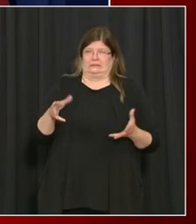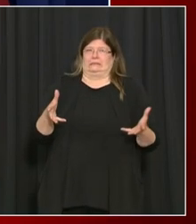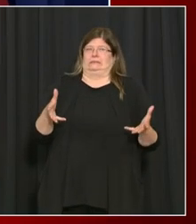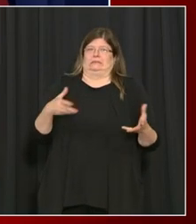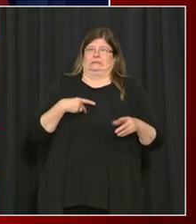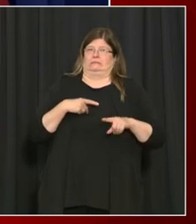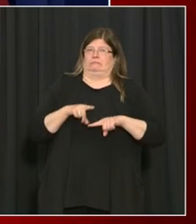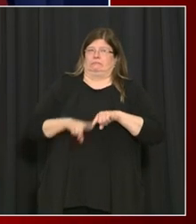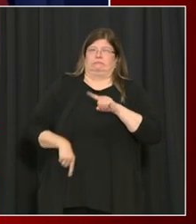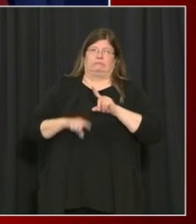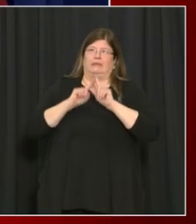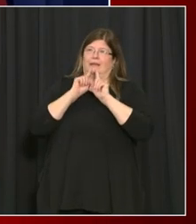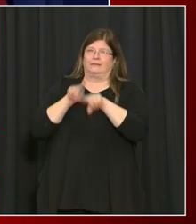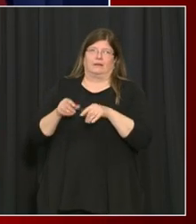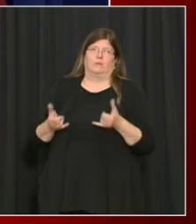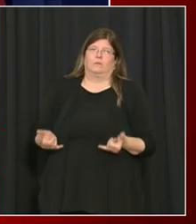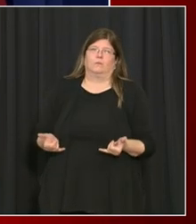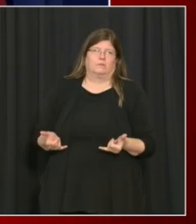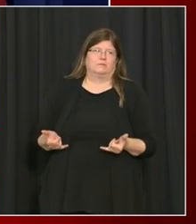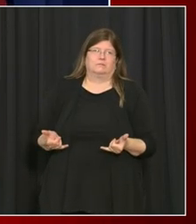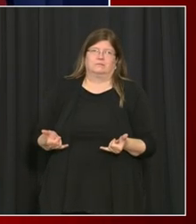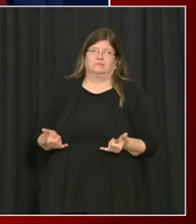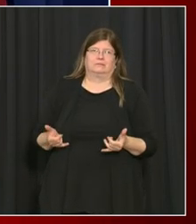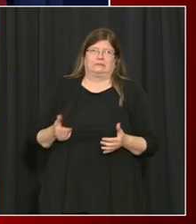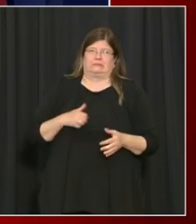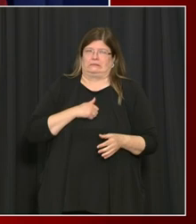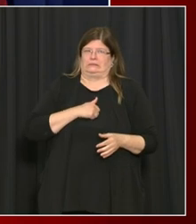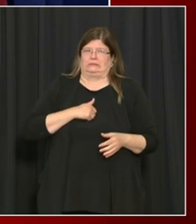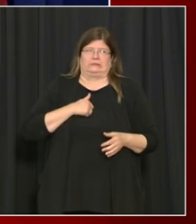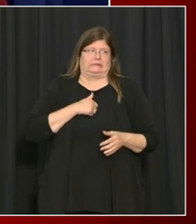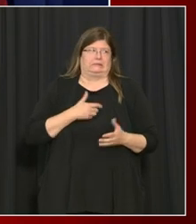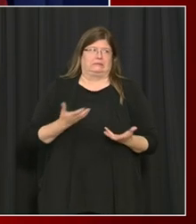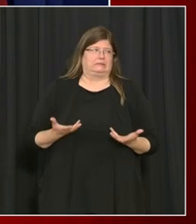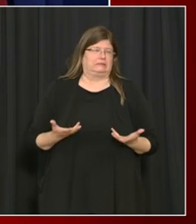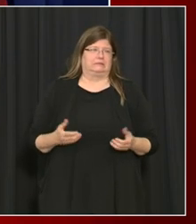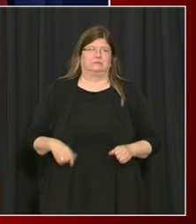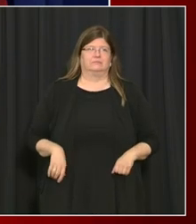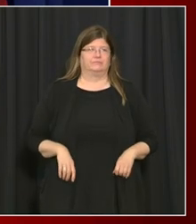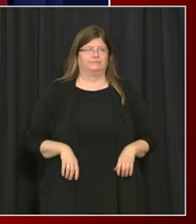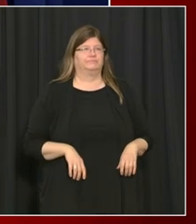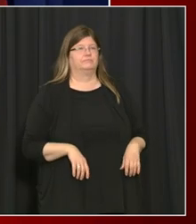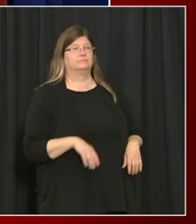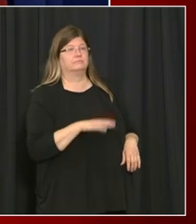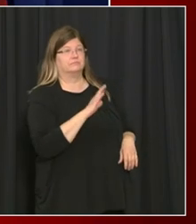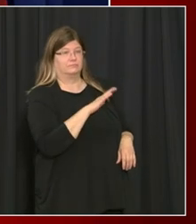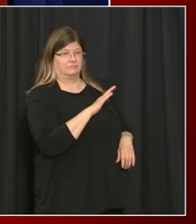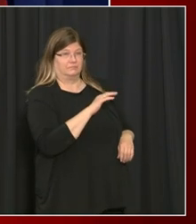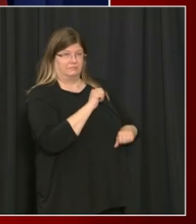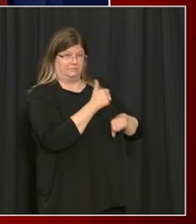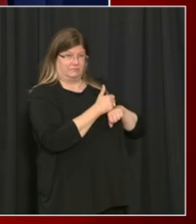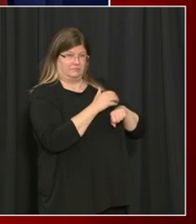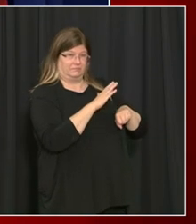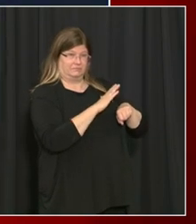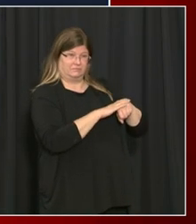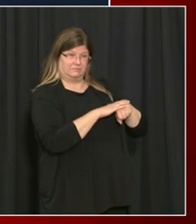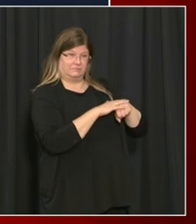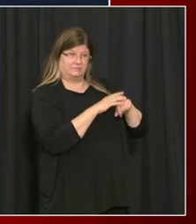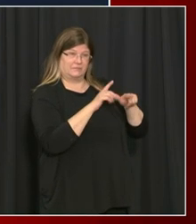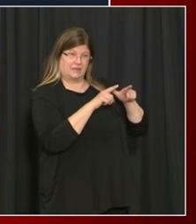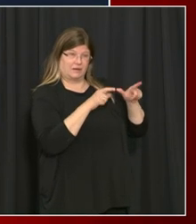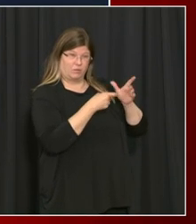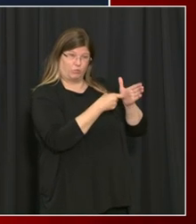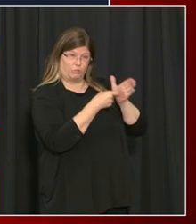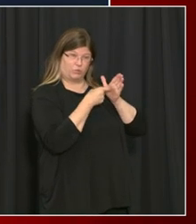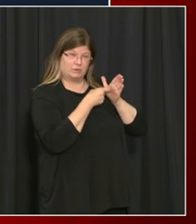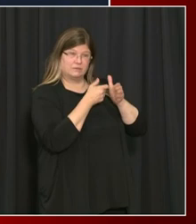not, off the top of my head, it's not coming to me. And then based on the language of the order, it looks like people are required to follow